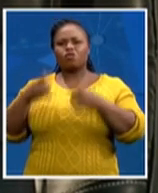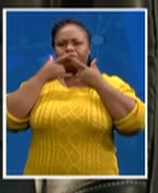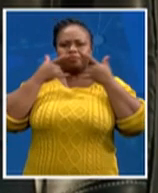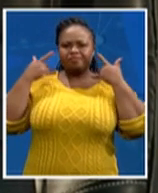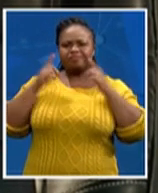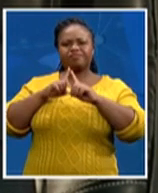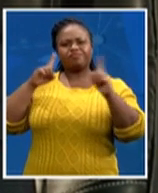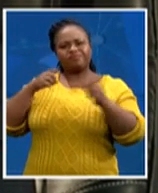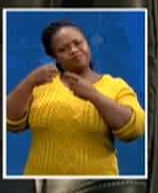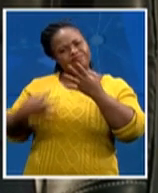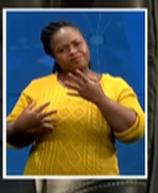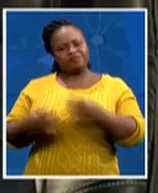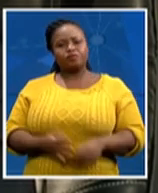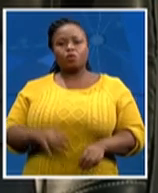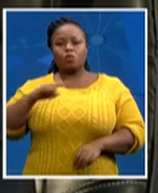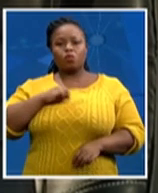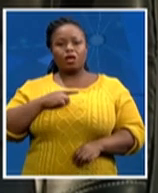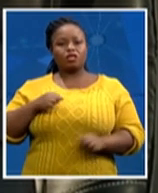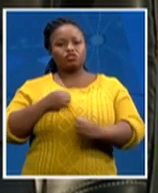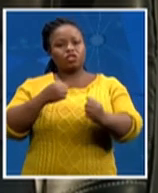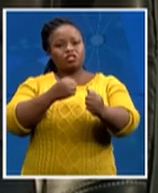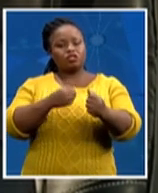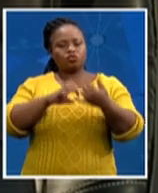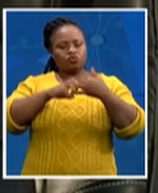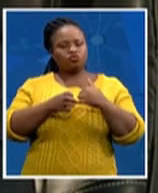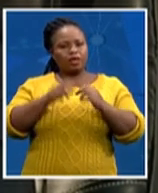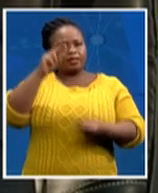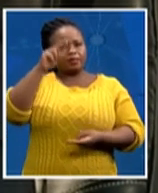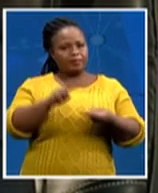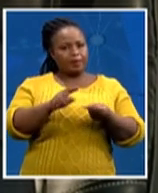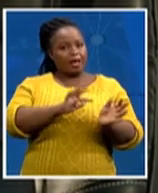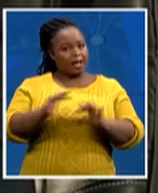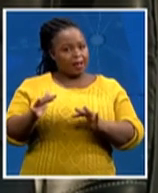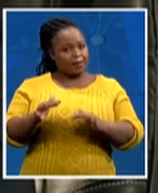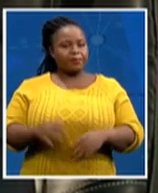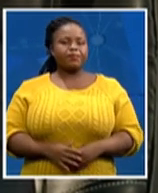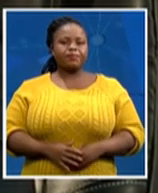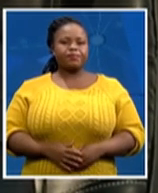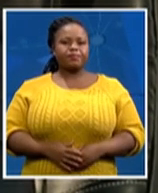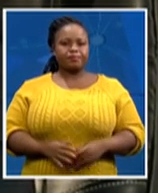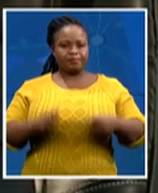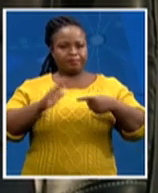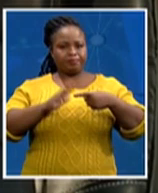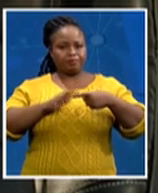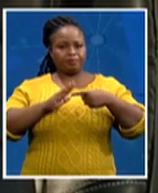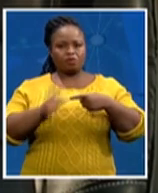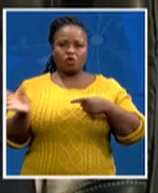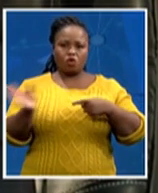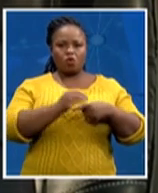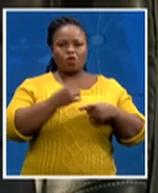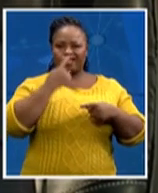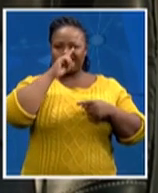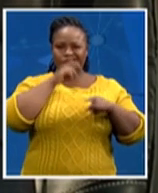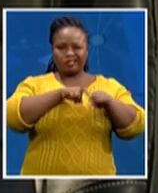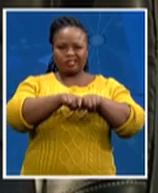stands on the following pillars: testing all COVID-19 suspected cases and